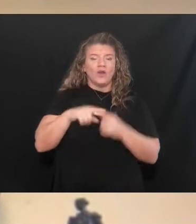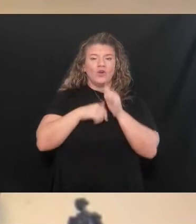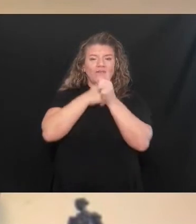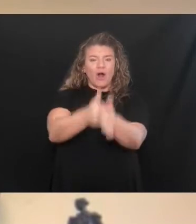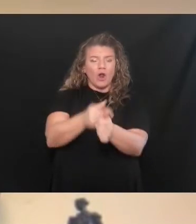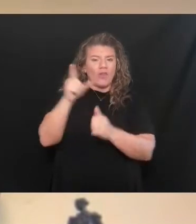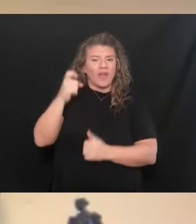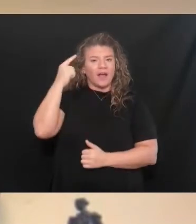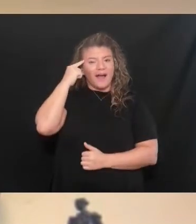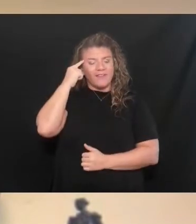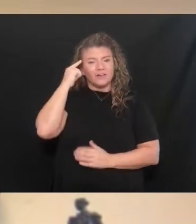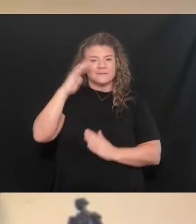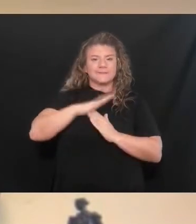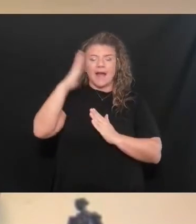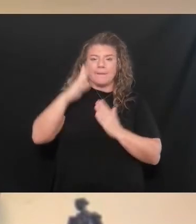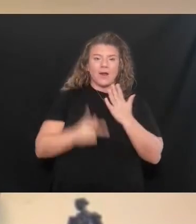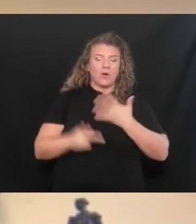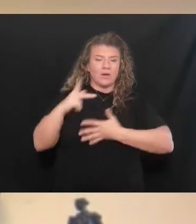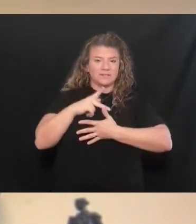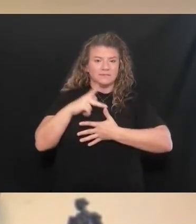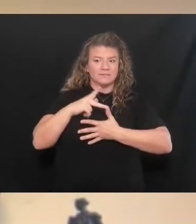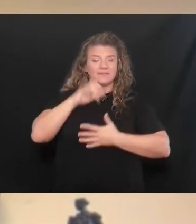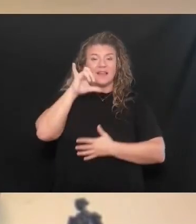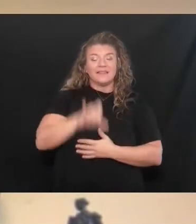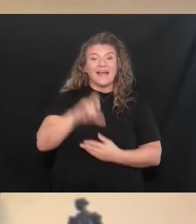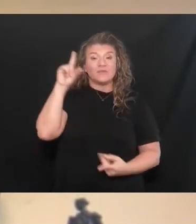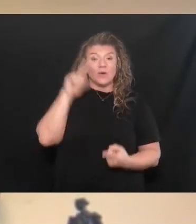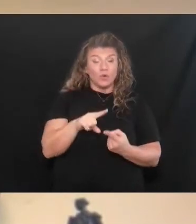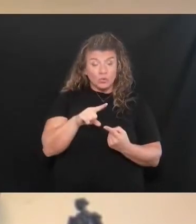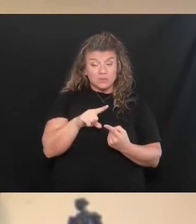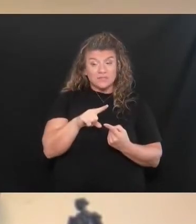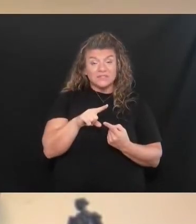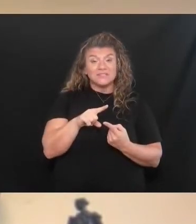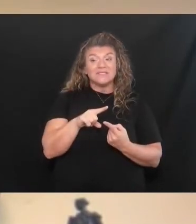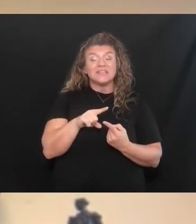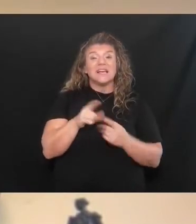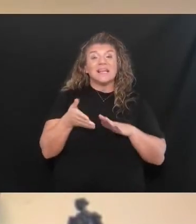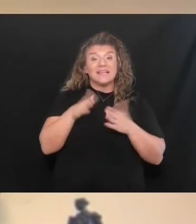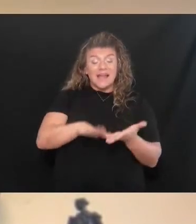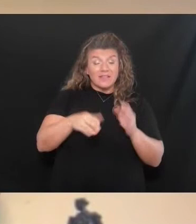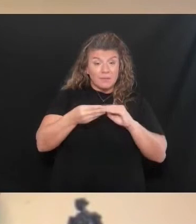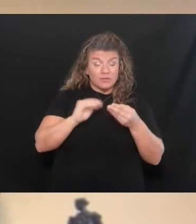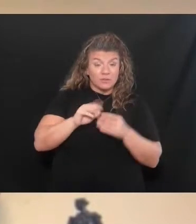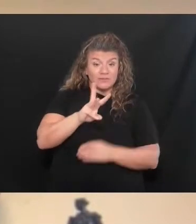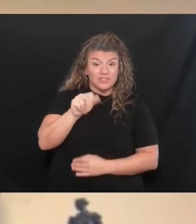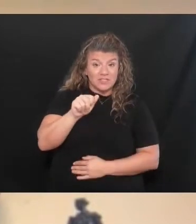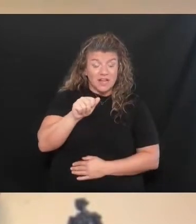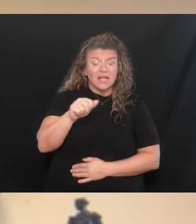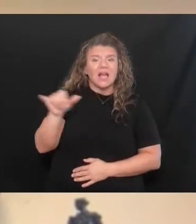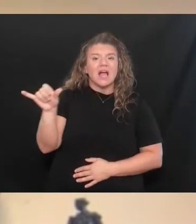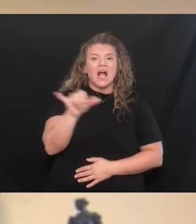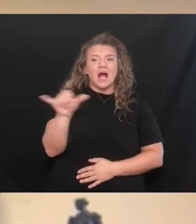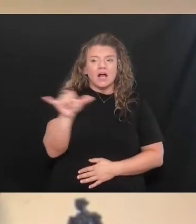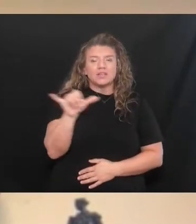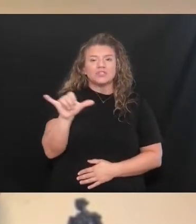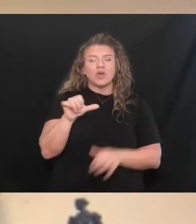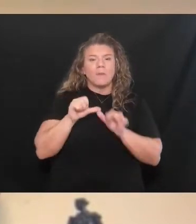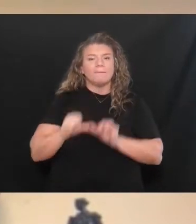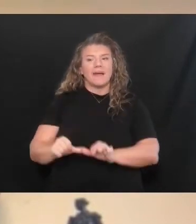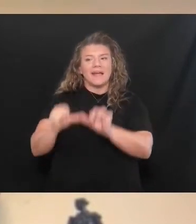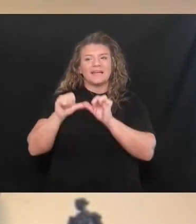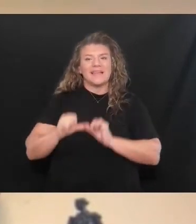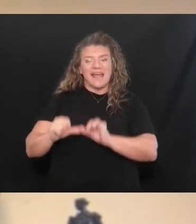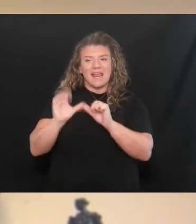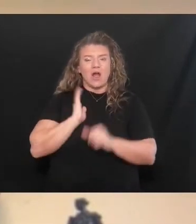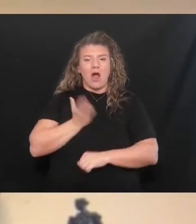governor's top 2 priorities, which is reduce death rates in West Virginia, as well as maintain the integrity